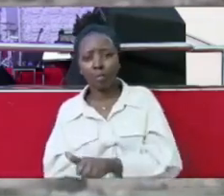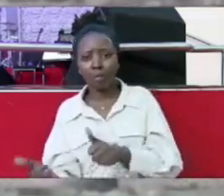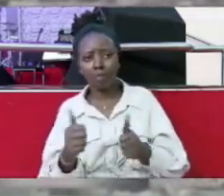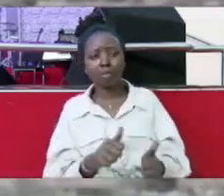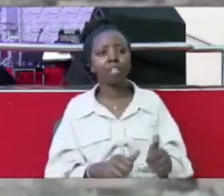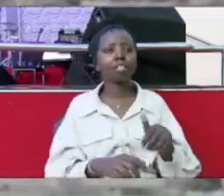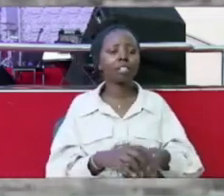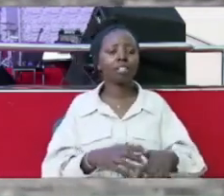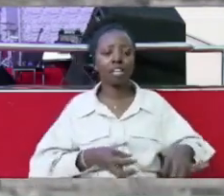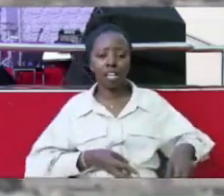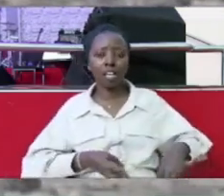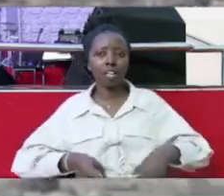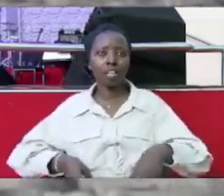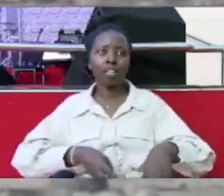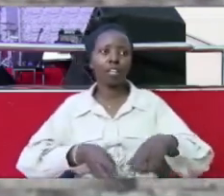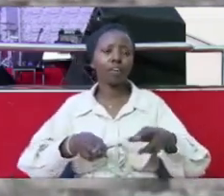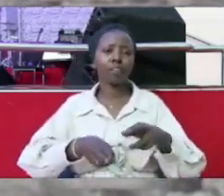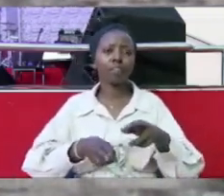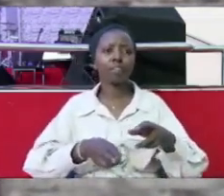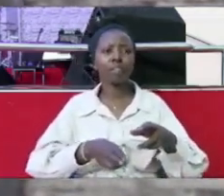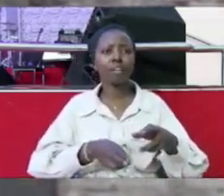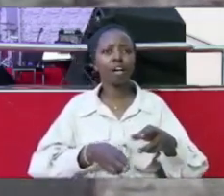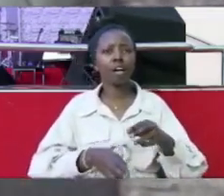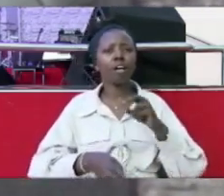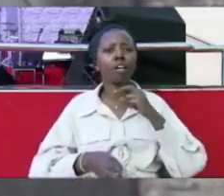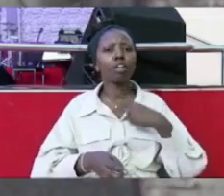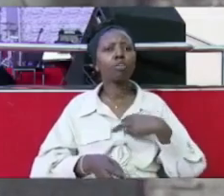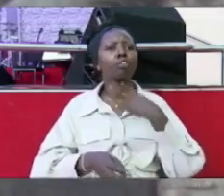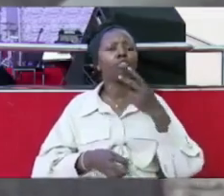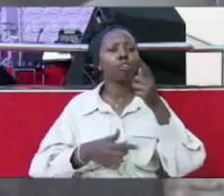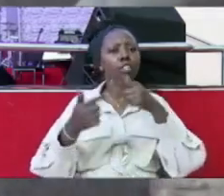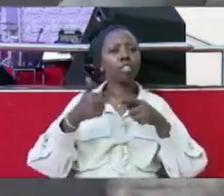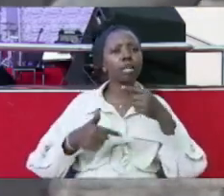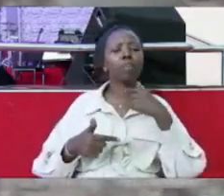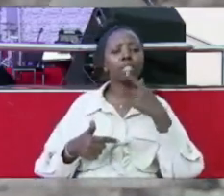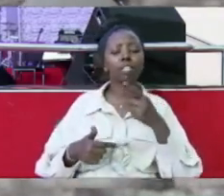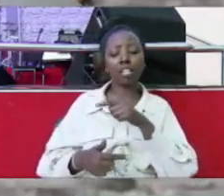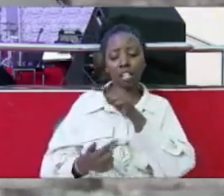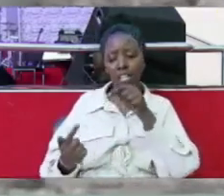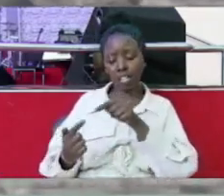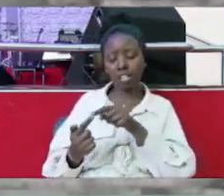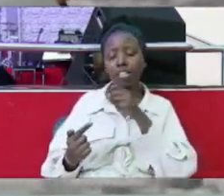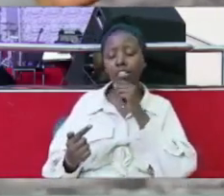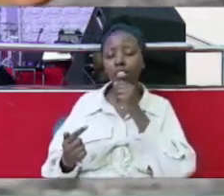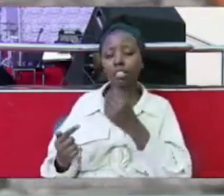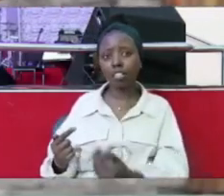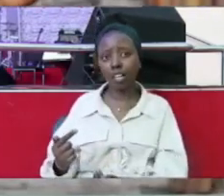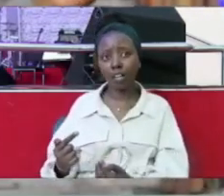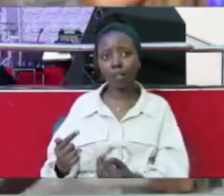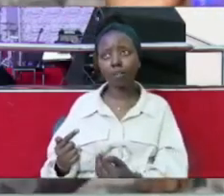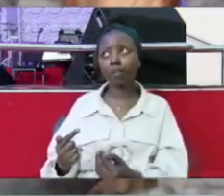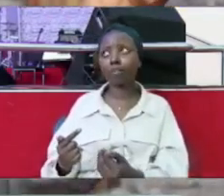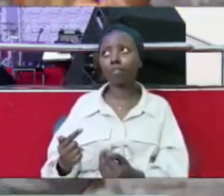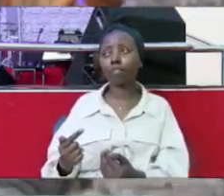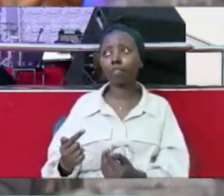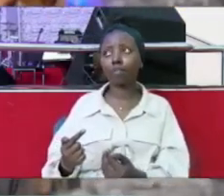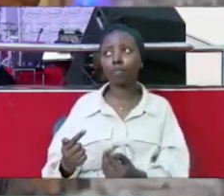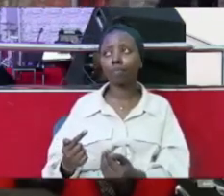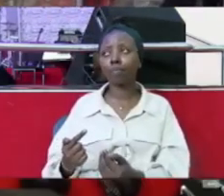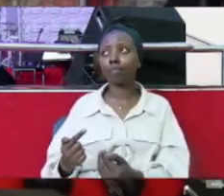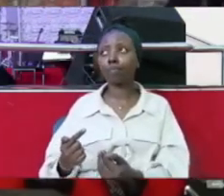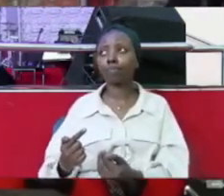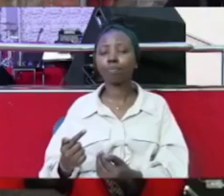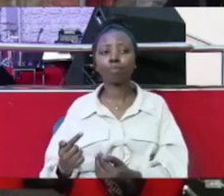Yesu alikuwa anabatizwa pale Yordani, a voice came and said that this is my son, my beloved son, ndiye mwana wangu